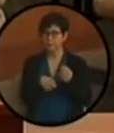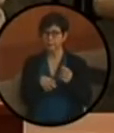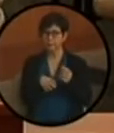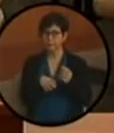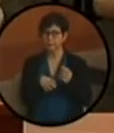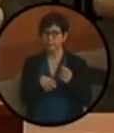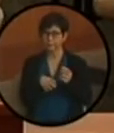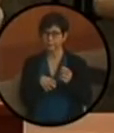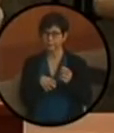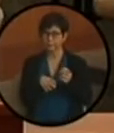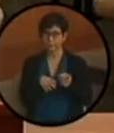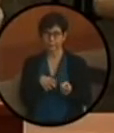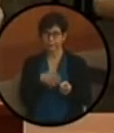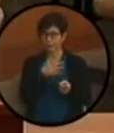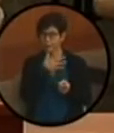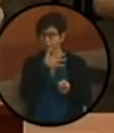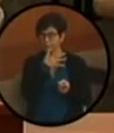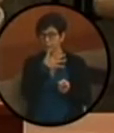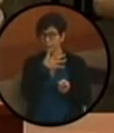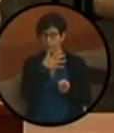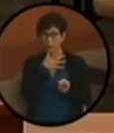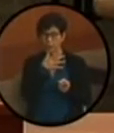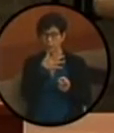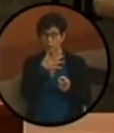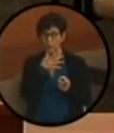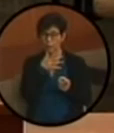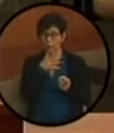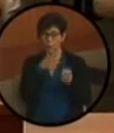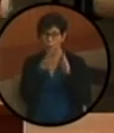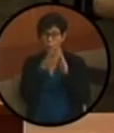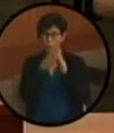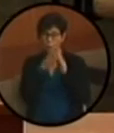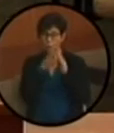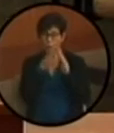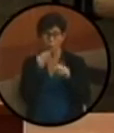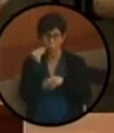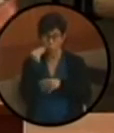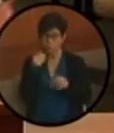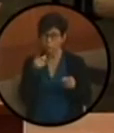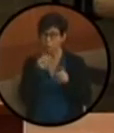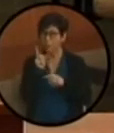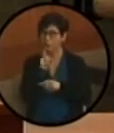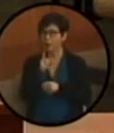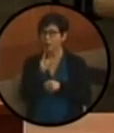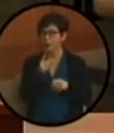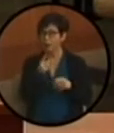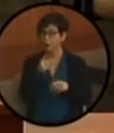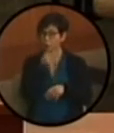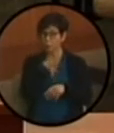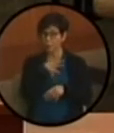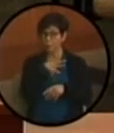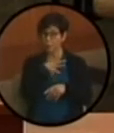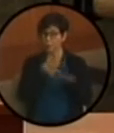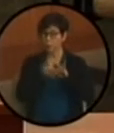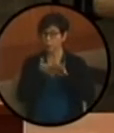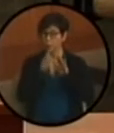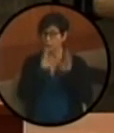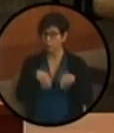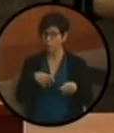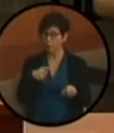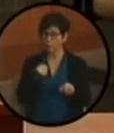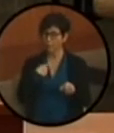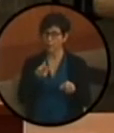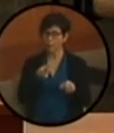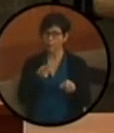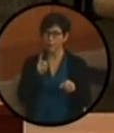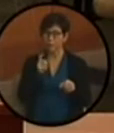basically female-led homes. And, you know, they say on average $250,000 is spent to